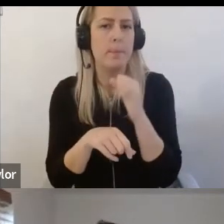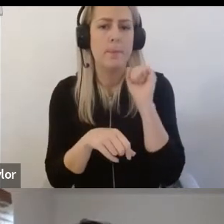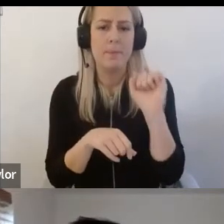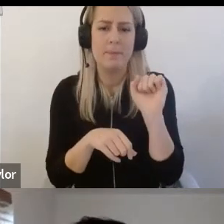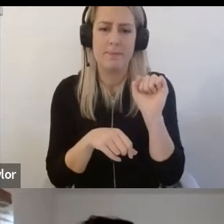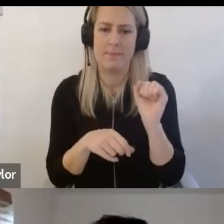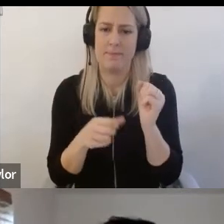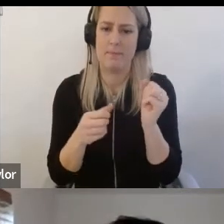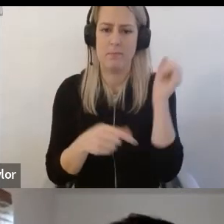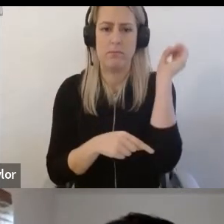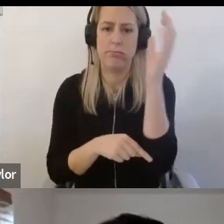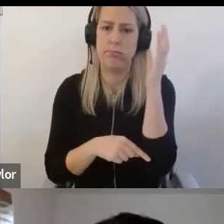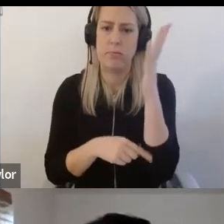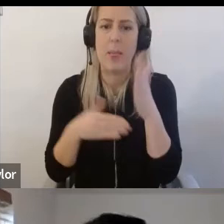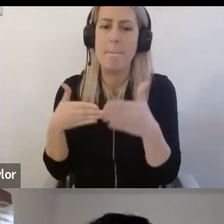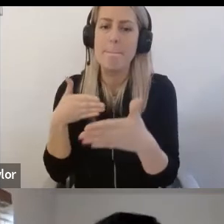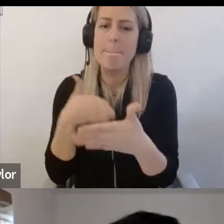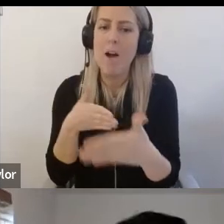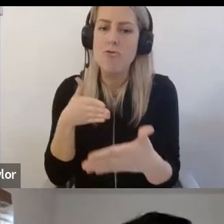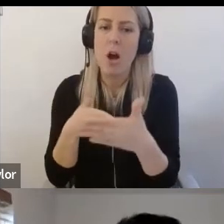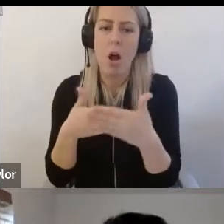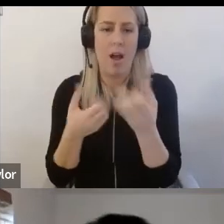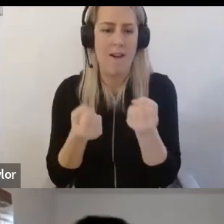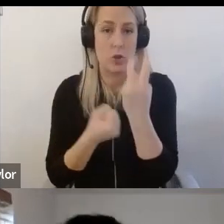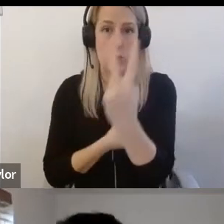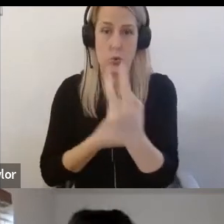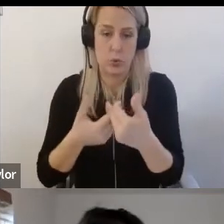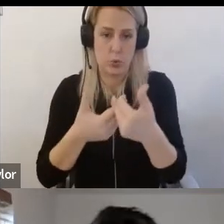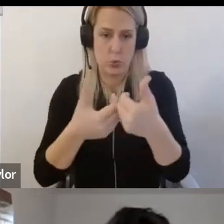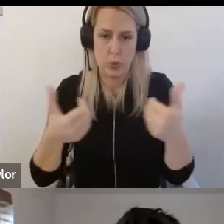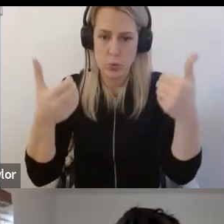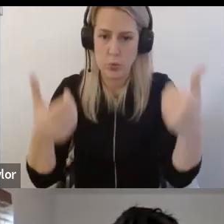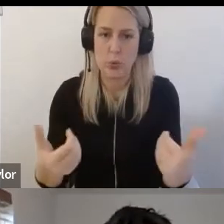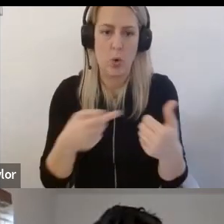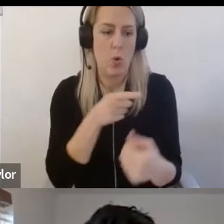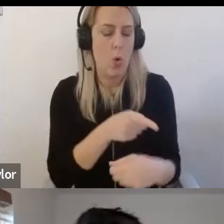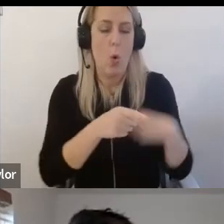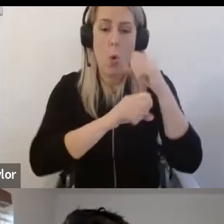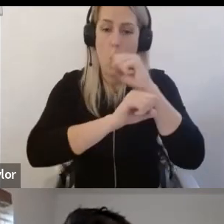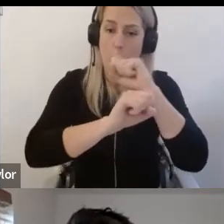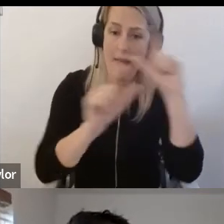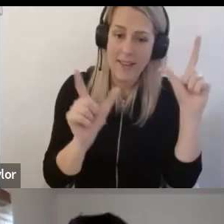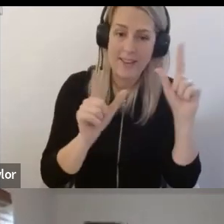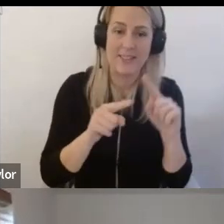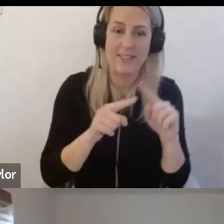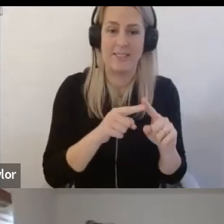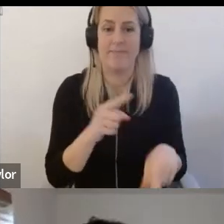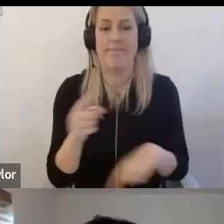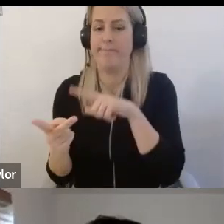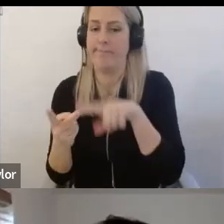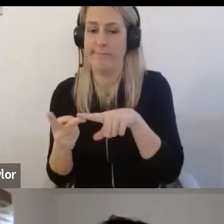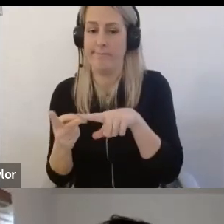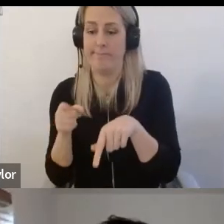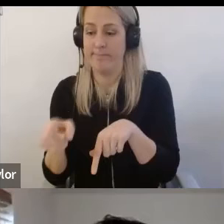First being awareness and training, and secondly being permissions and resourcing. And what Kathy was saying there around money is absolutely